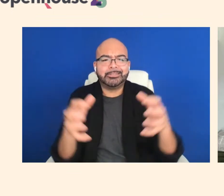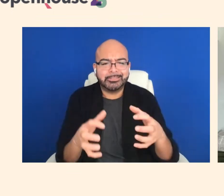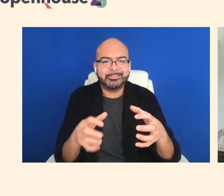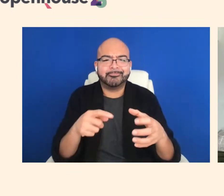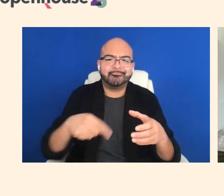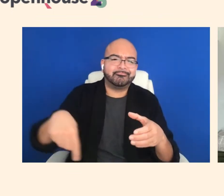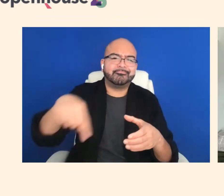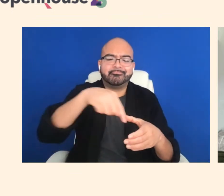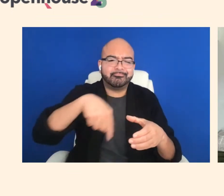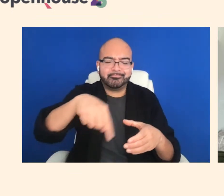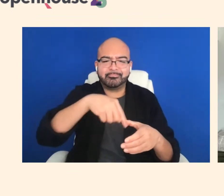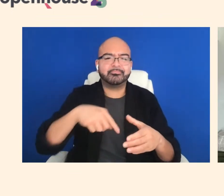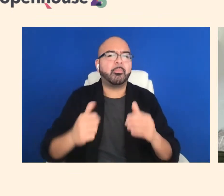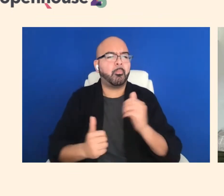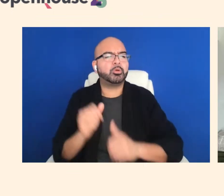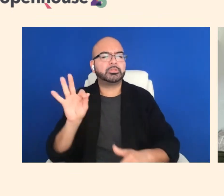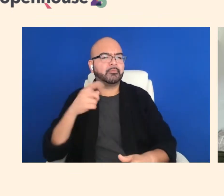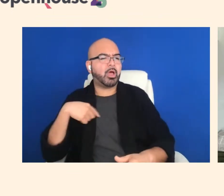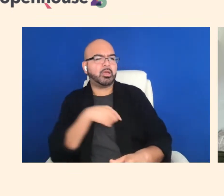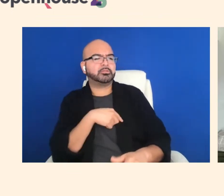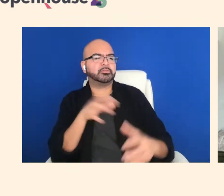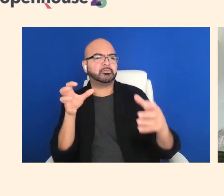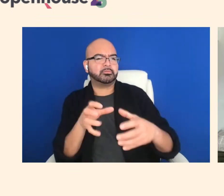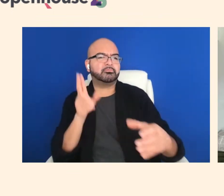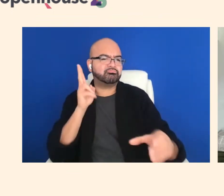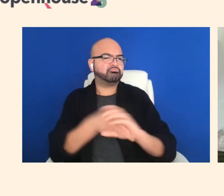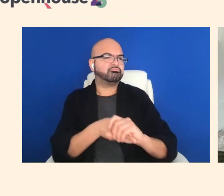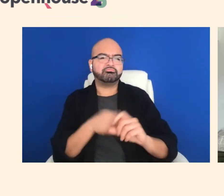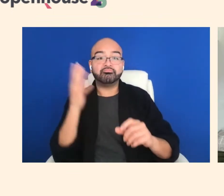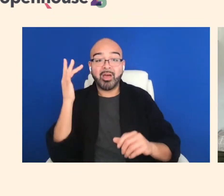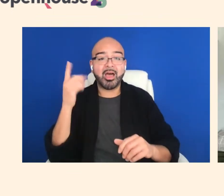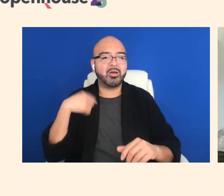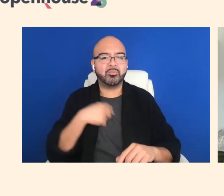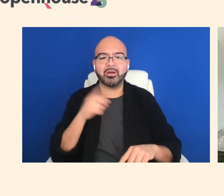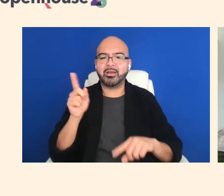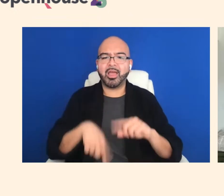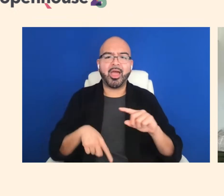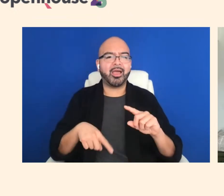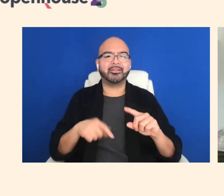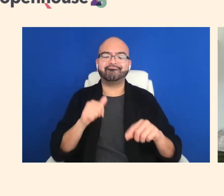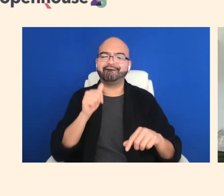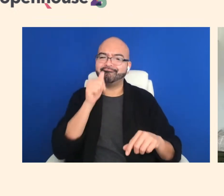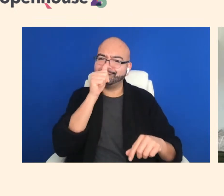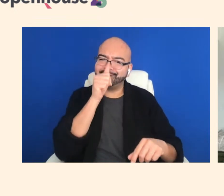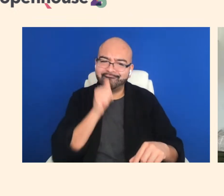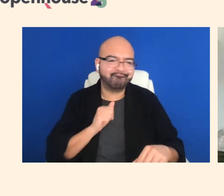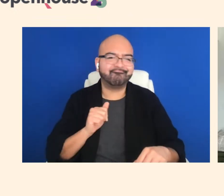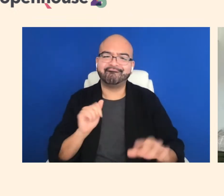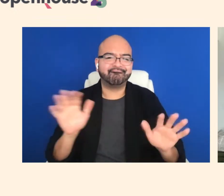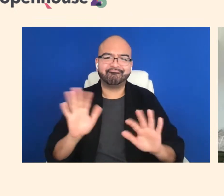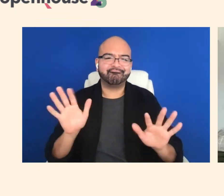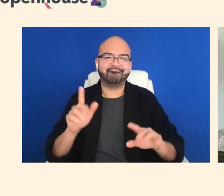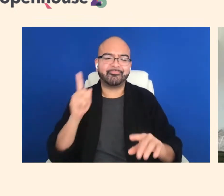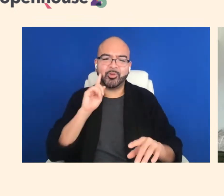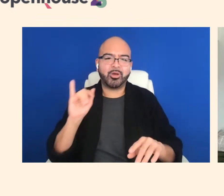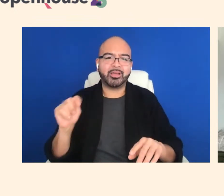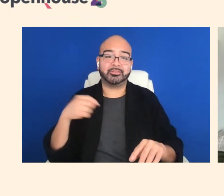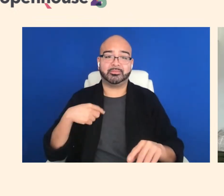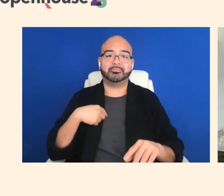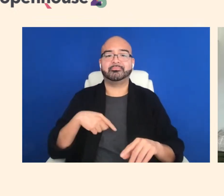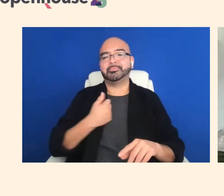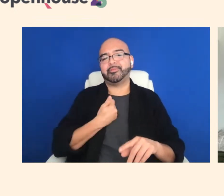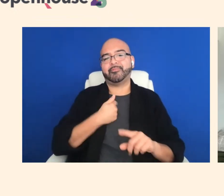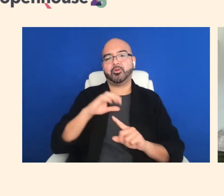that most of us are here because we just can't stand for it. Like, I'm a cultural